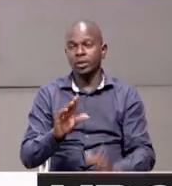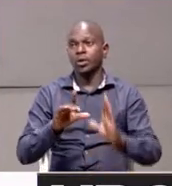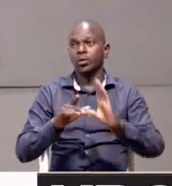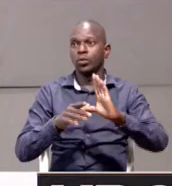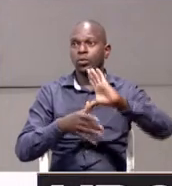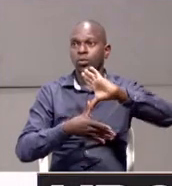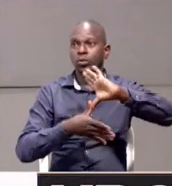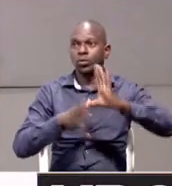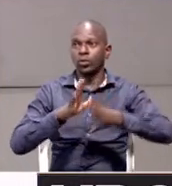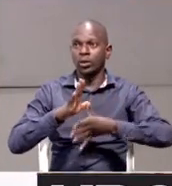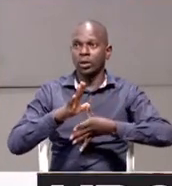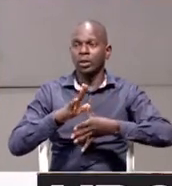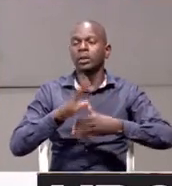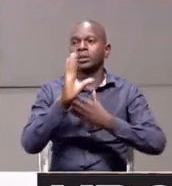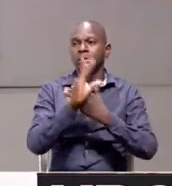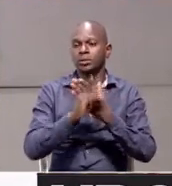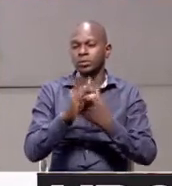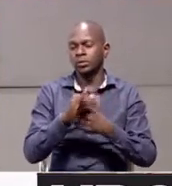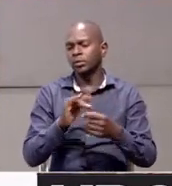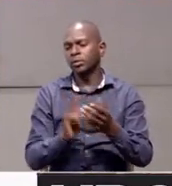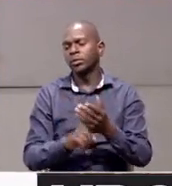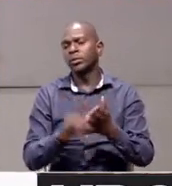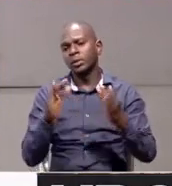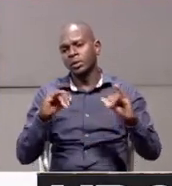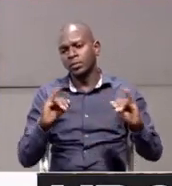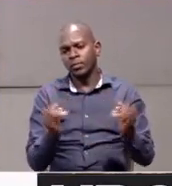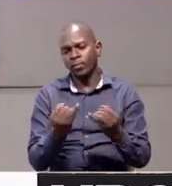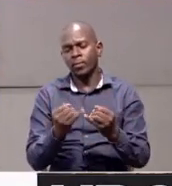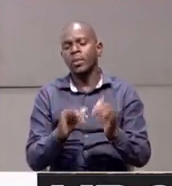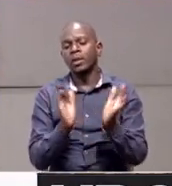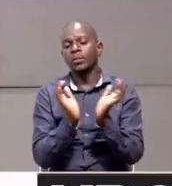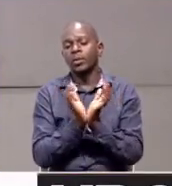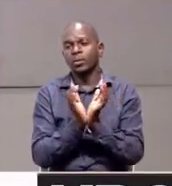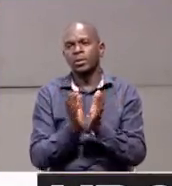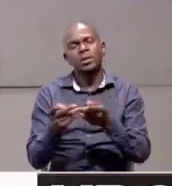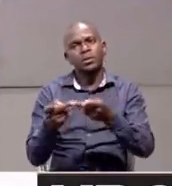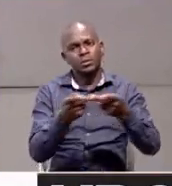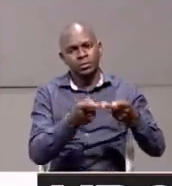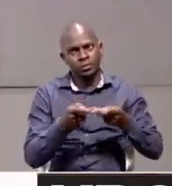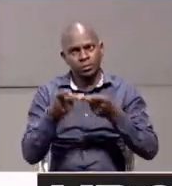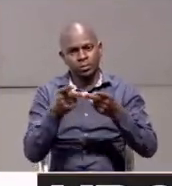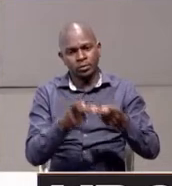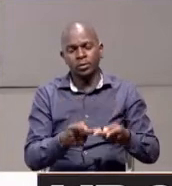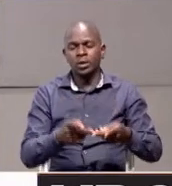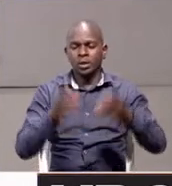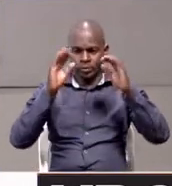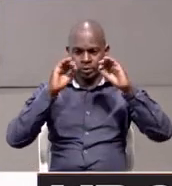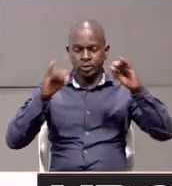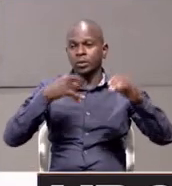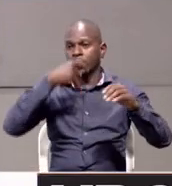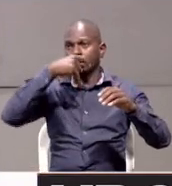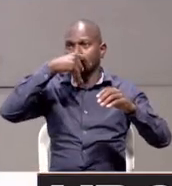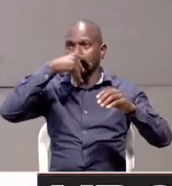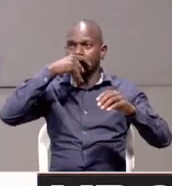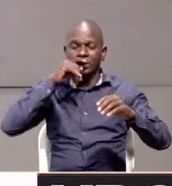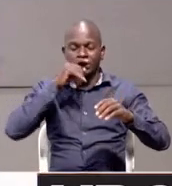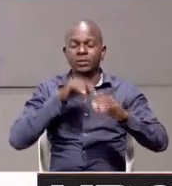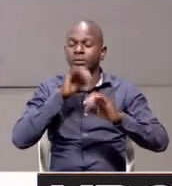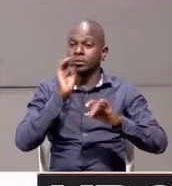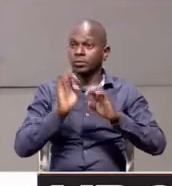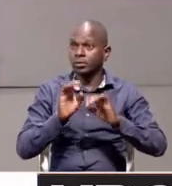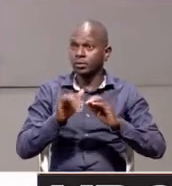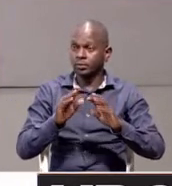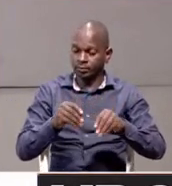Luka. After receiving the news, a one Paul Waiswa in this video ran first to the presidential office to confirm his appointment and